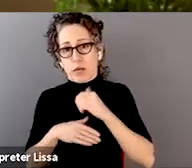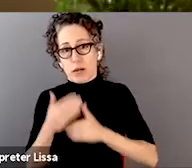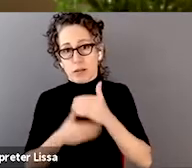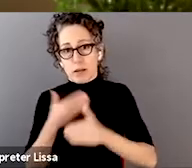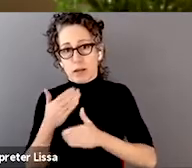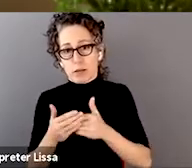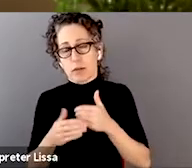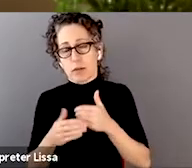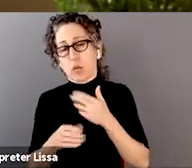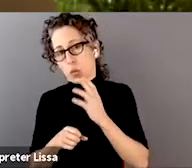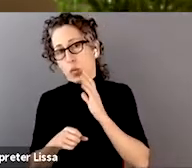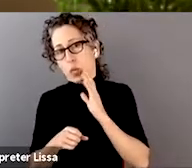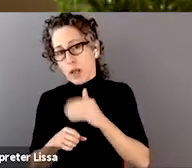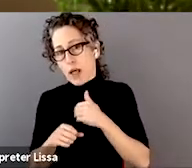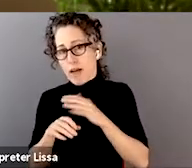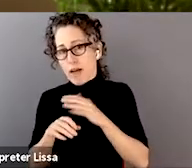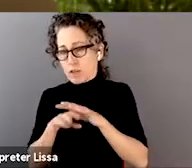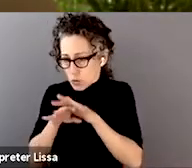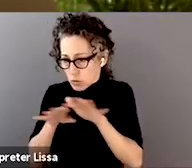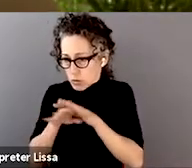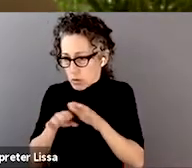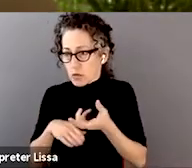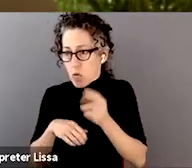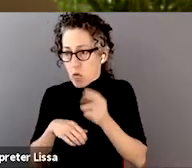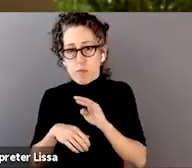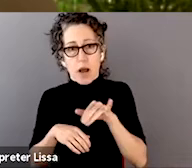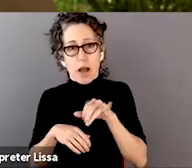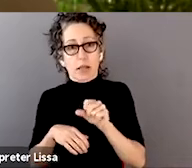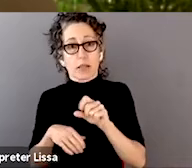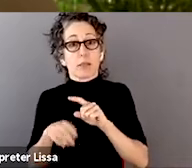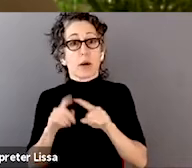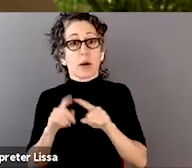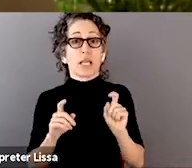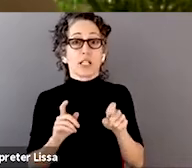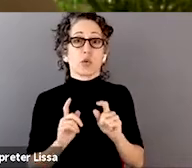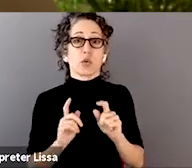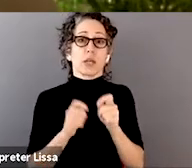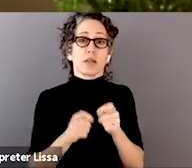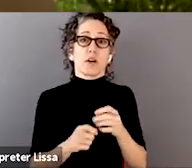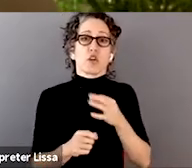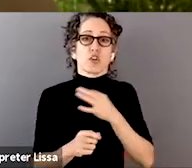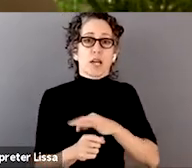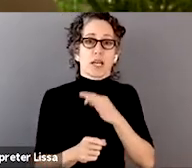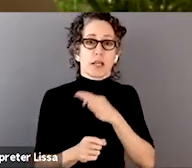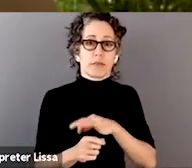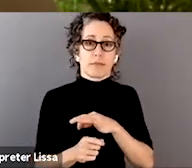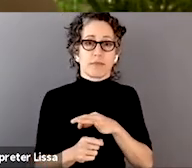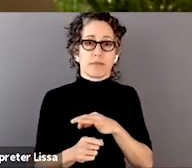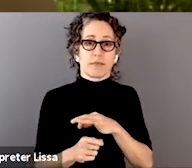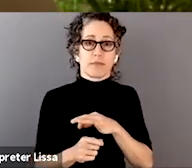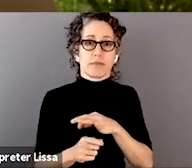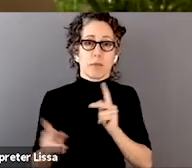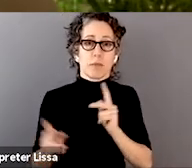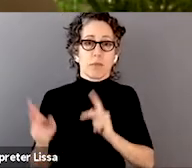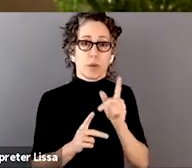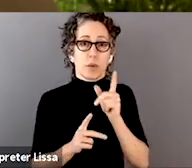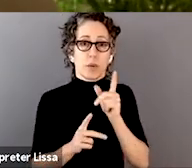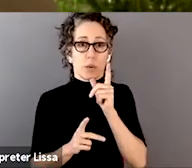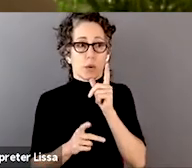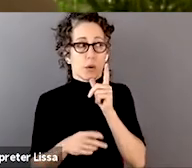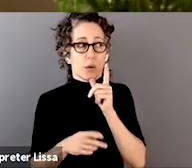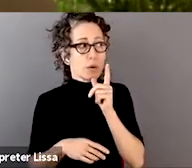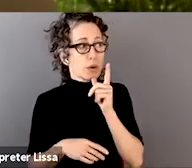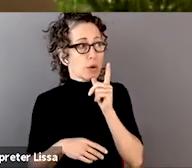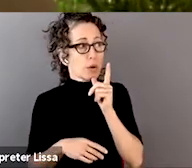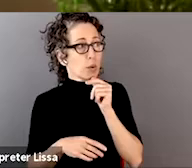so on. But, I think we should also give enough credit for people and, the effort that is being